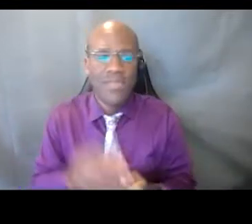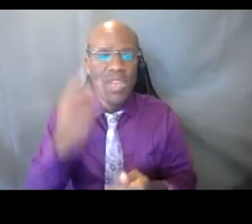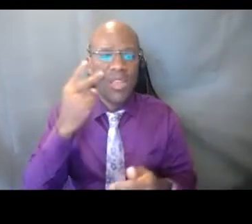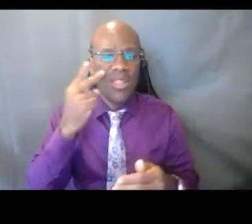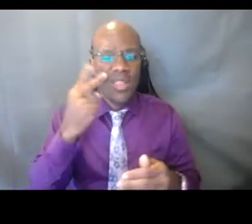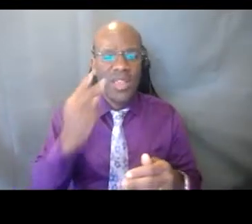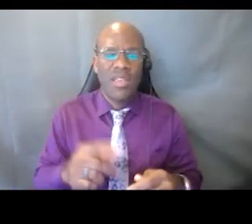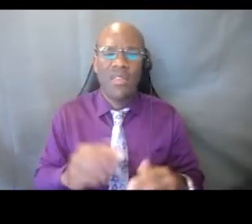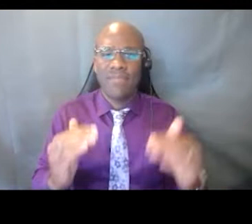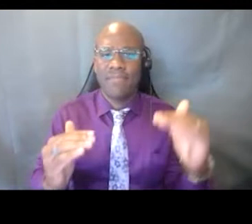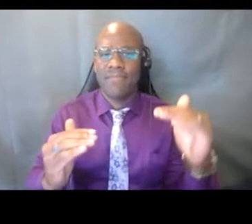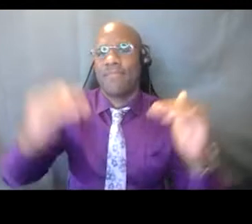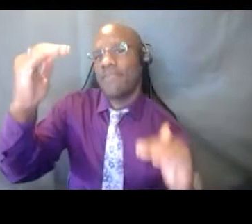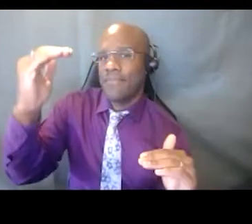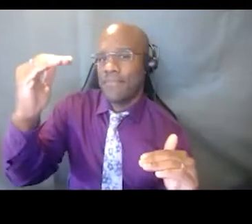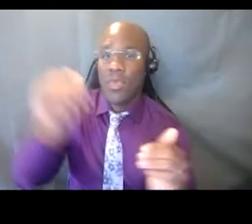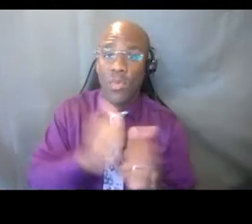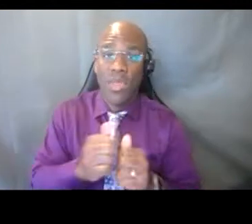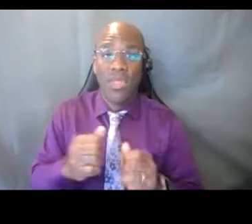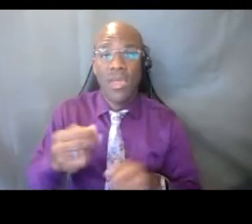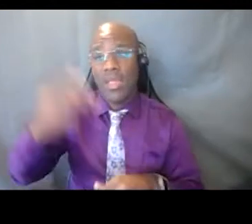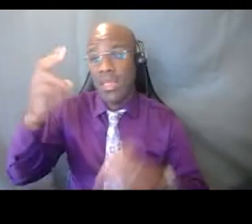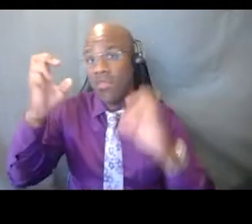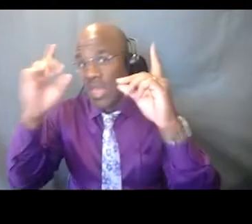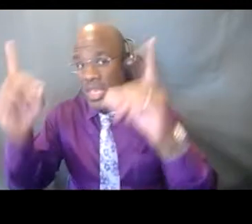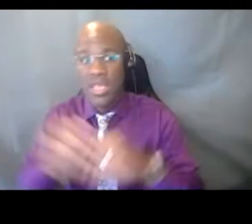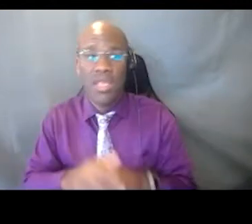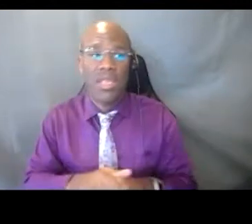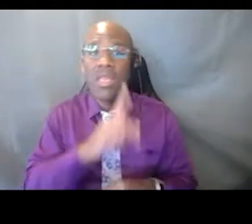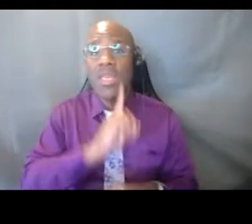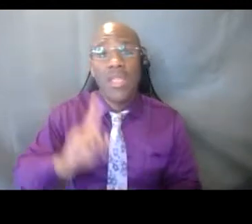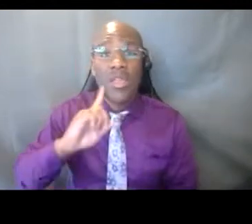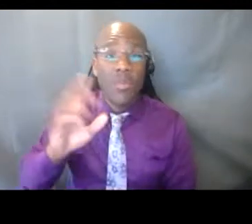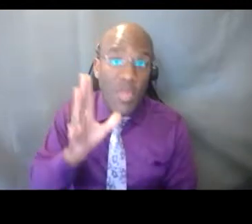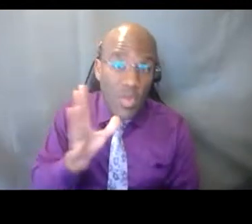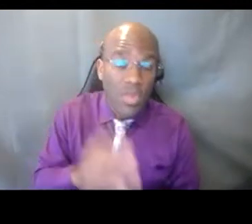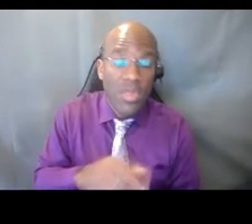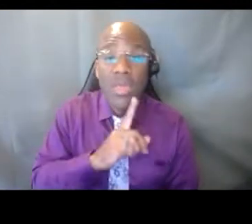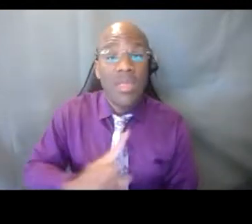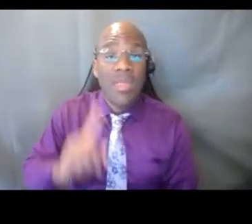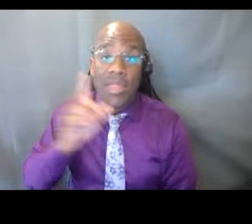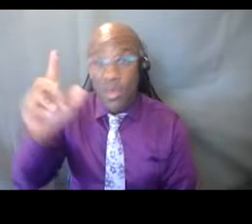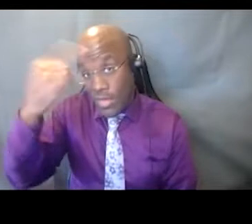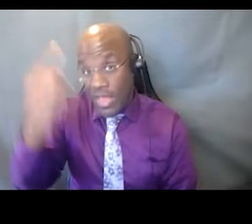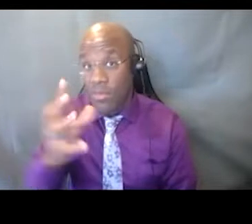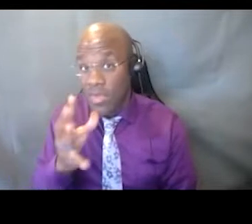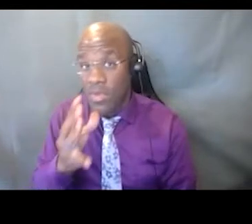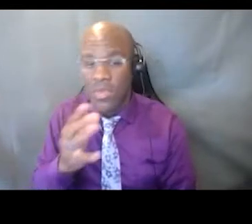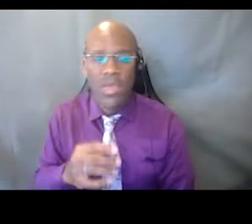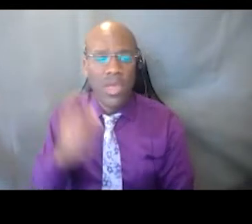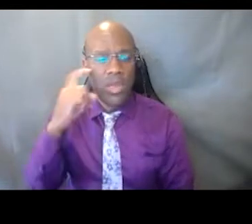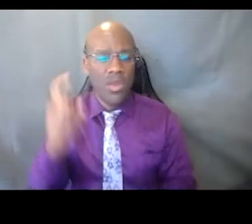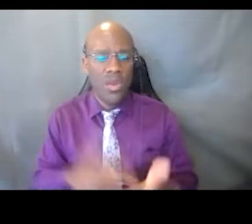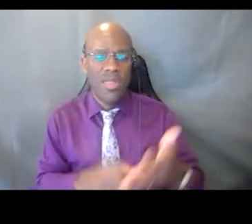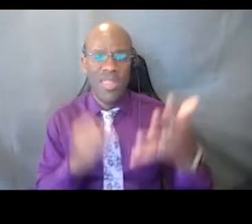in income, specifically being single mothers and then being single Black mothers. But I also really want to note this last